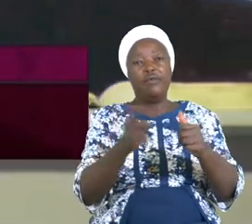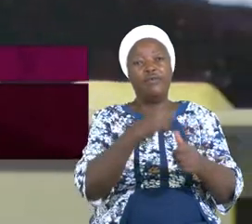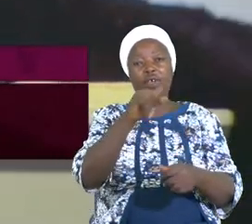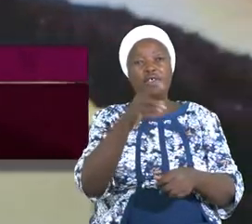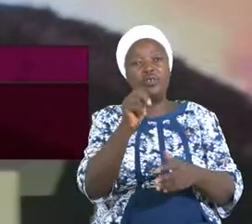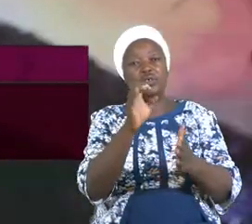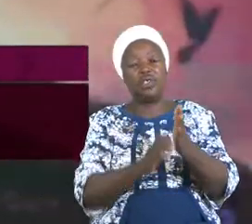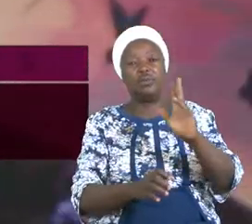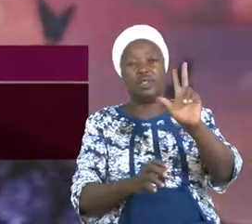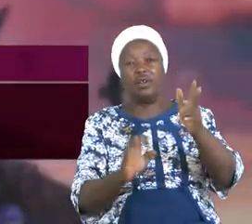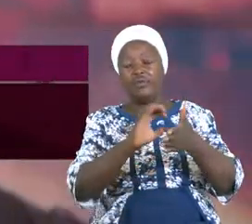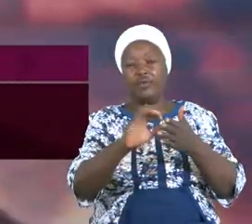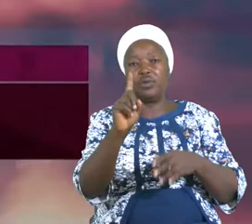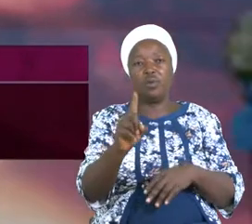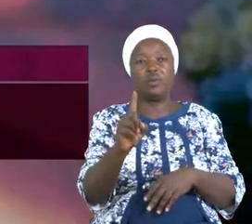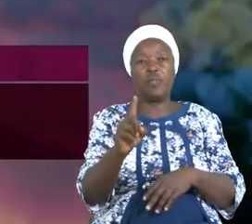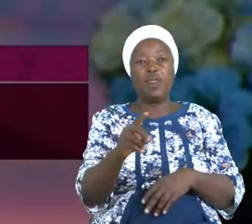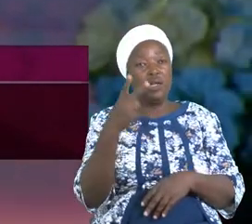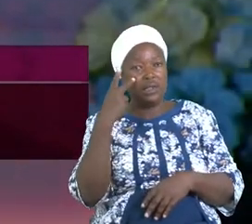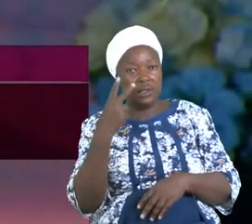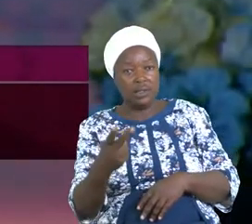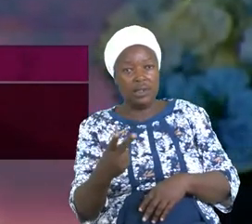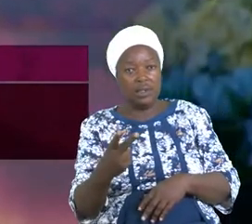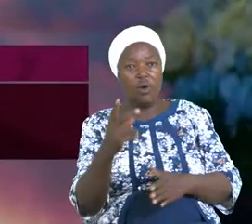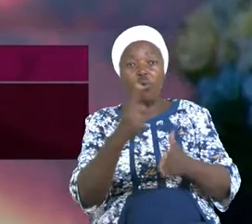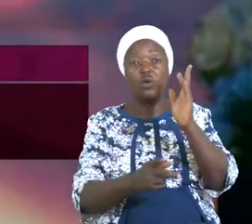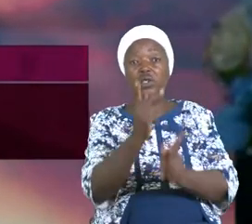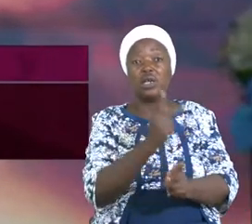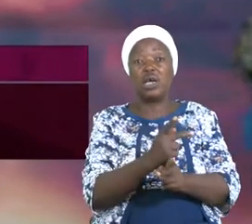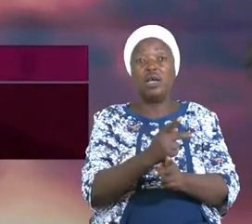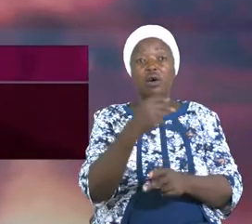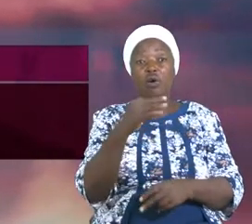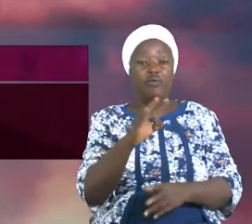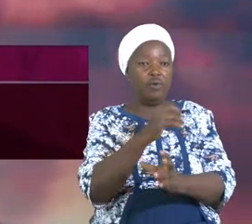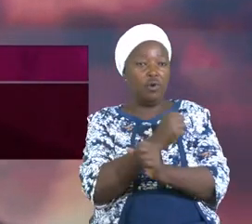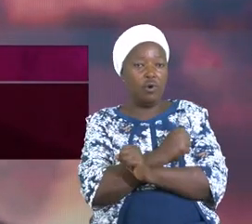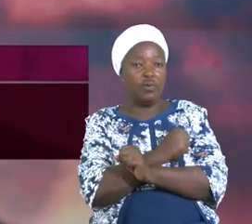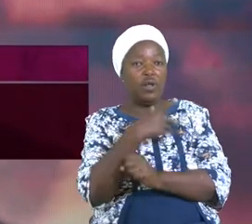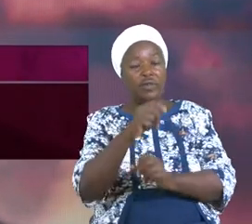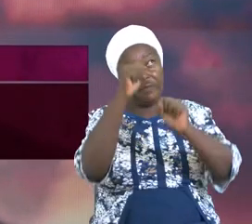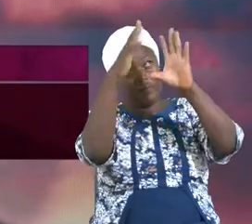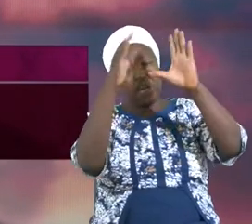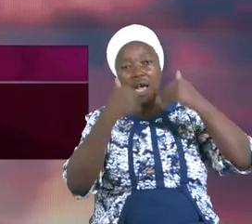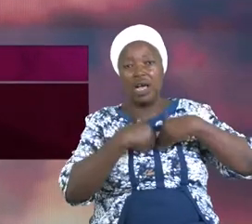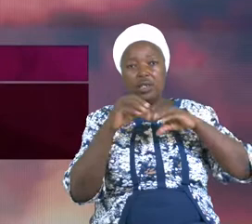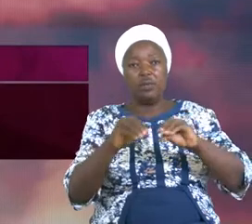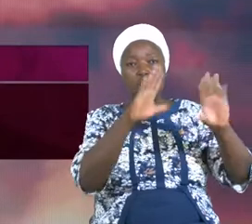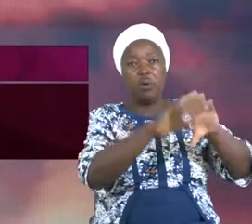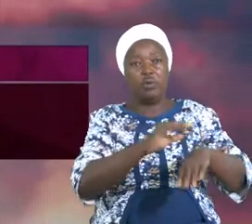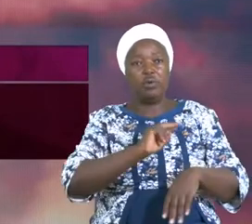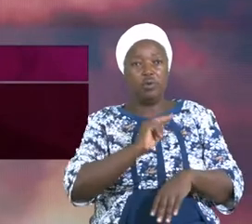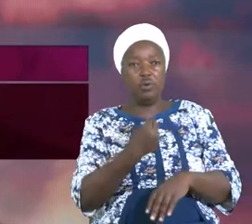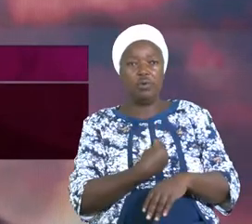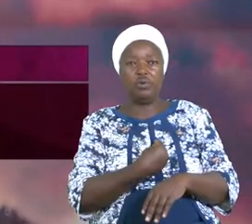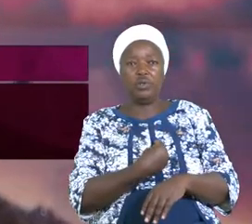3, verse 1, behold what manner of love the Father has bestowed upon us,